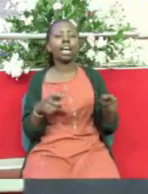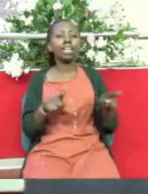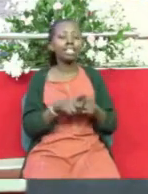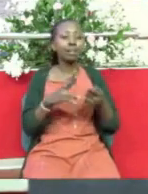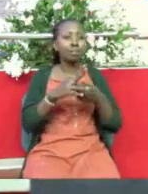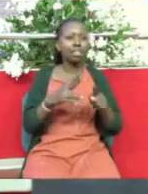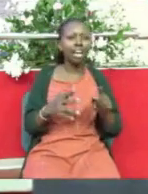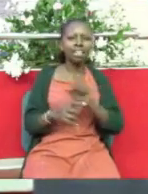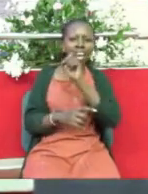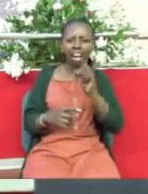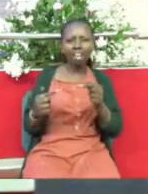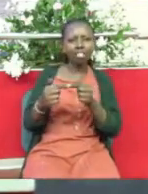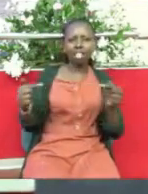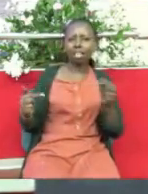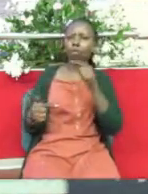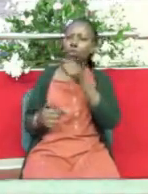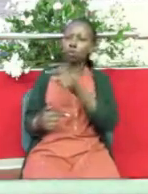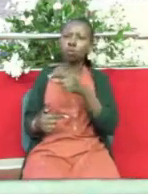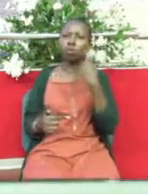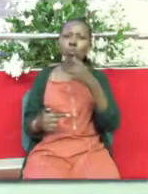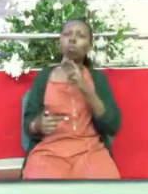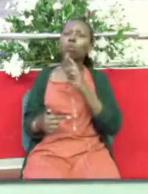asking, who are you, O great mountain?